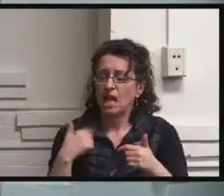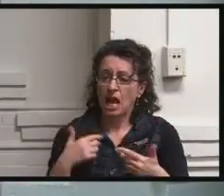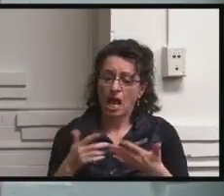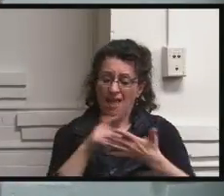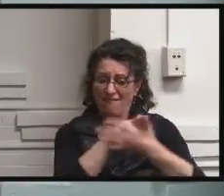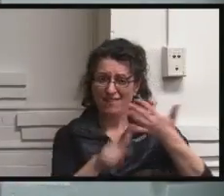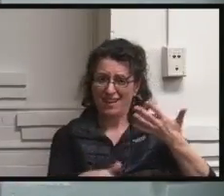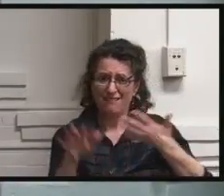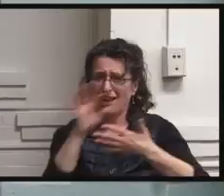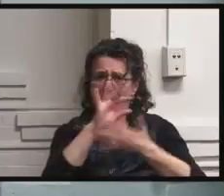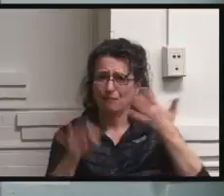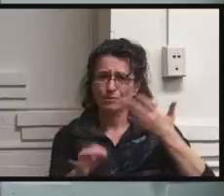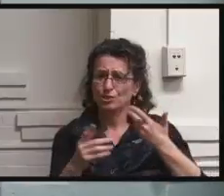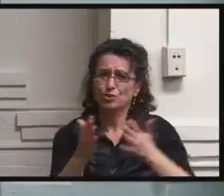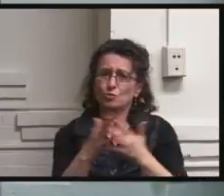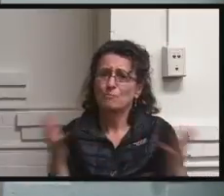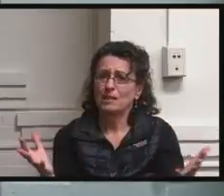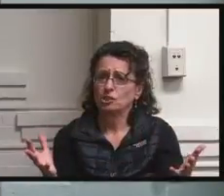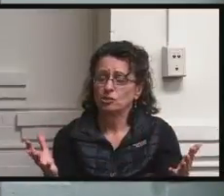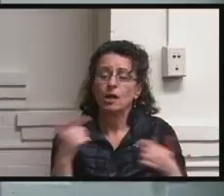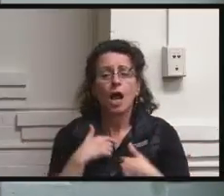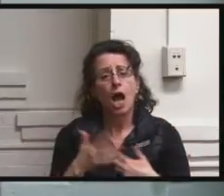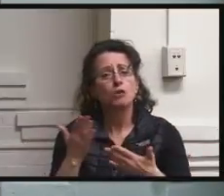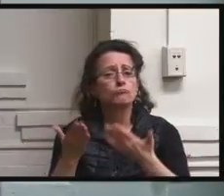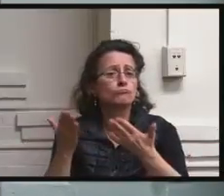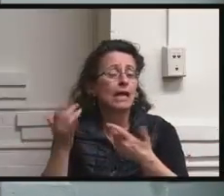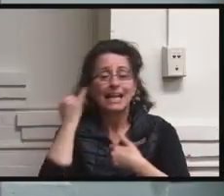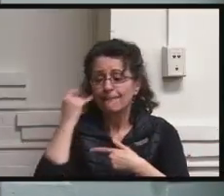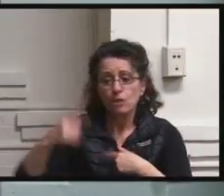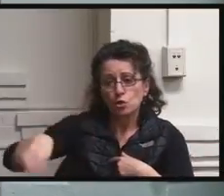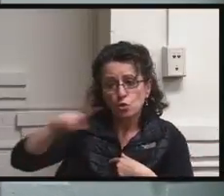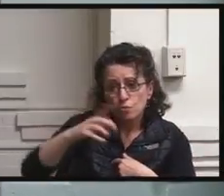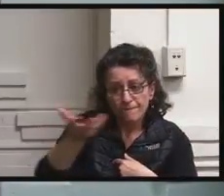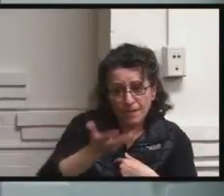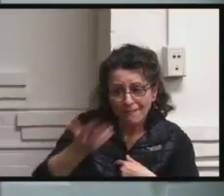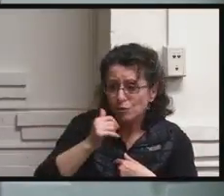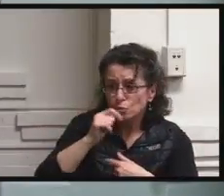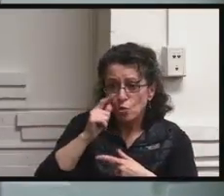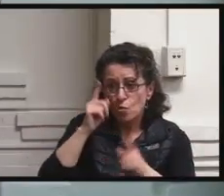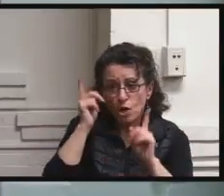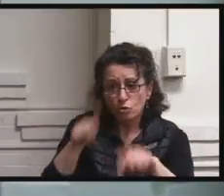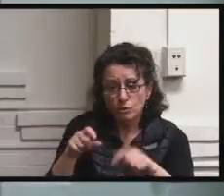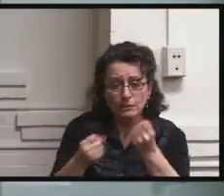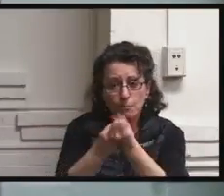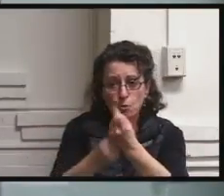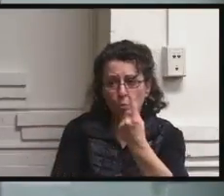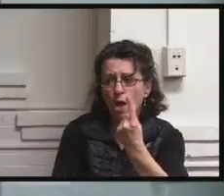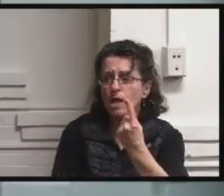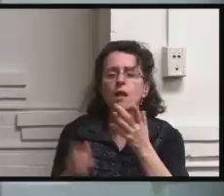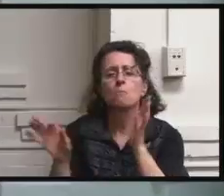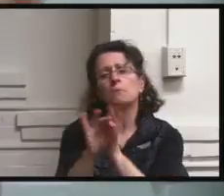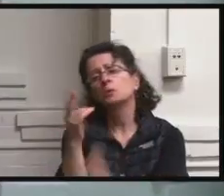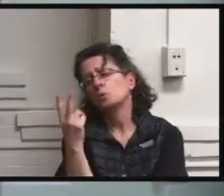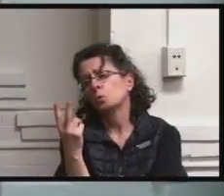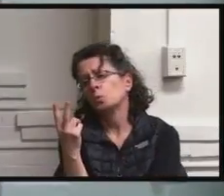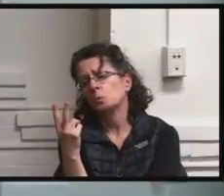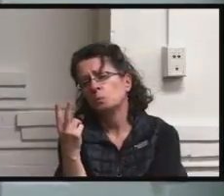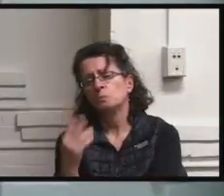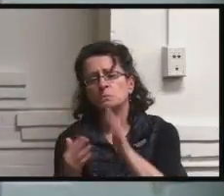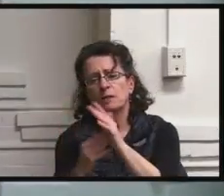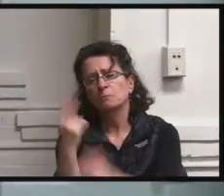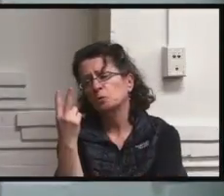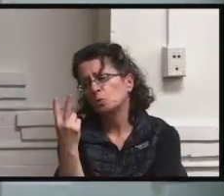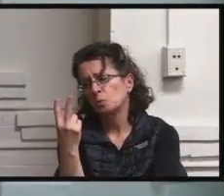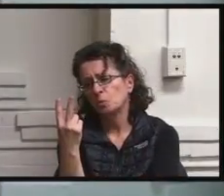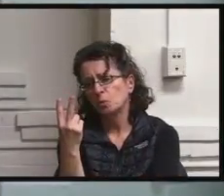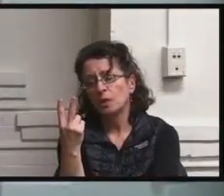if you're not in consensus, that you have your top two favorites and make the pros and cons for each one and find out what people